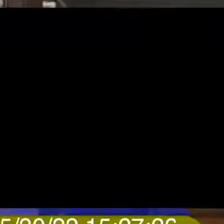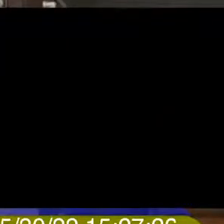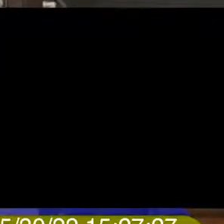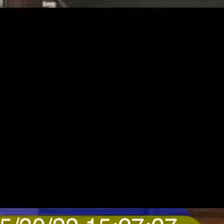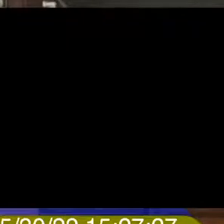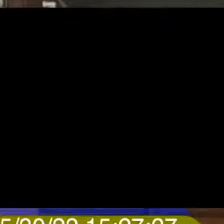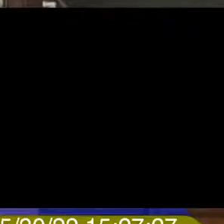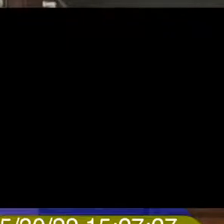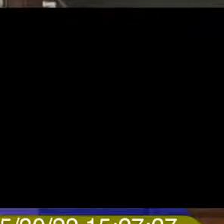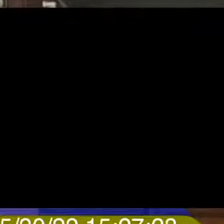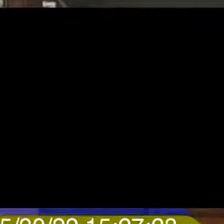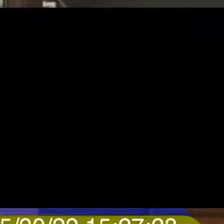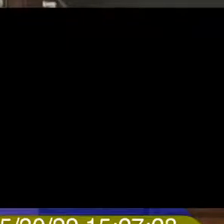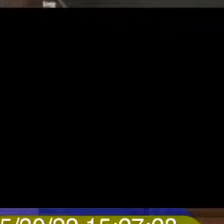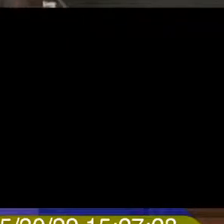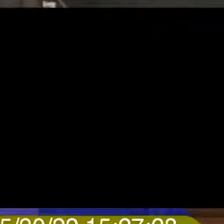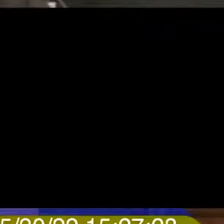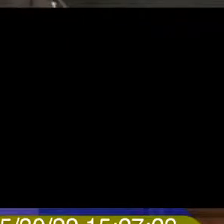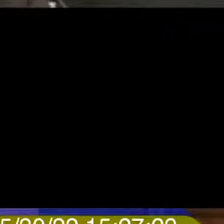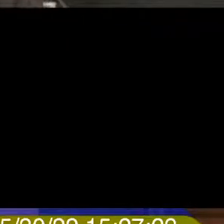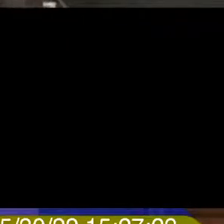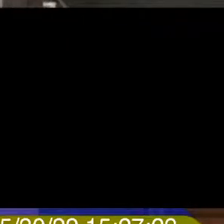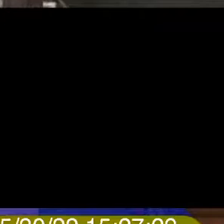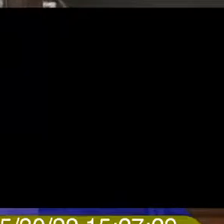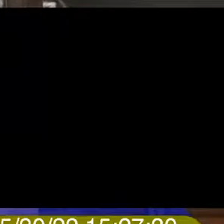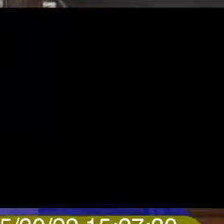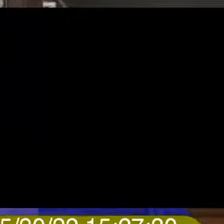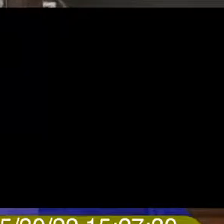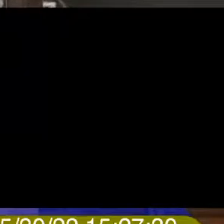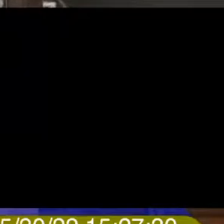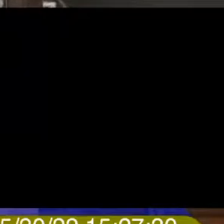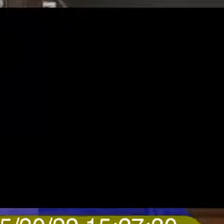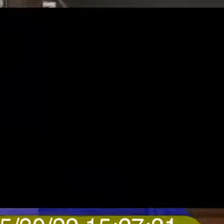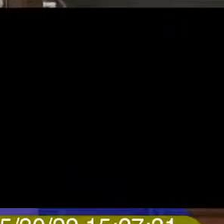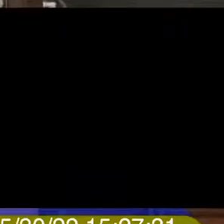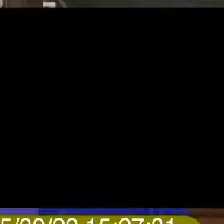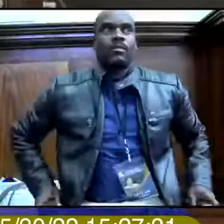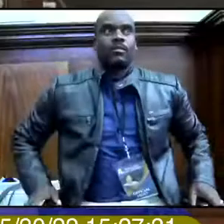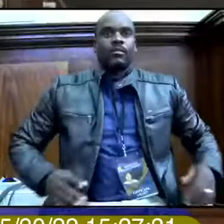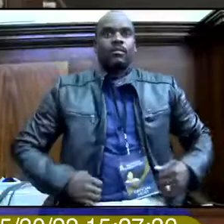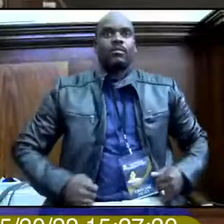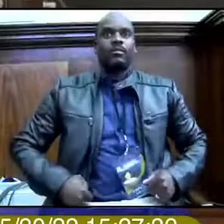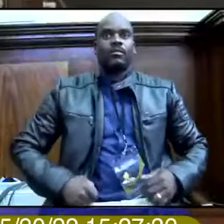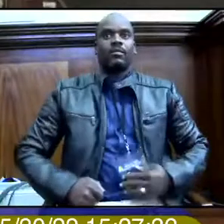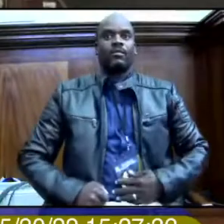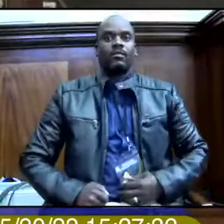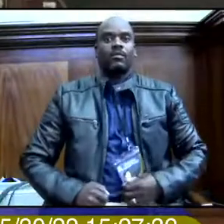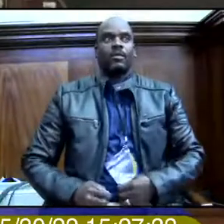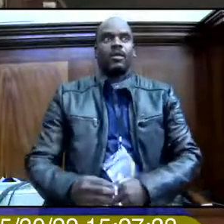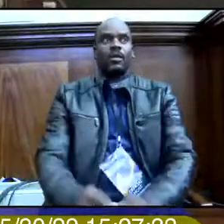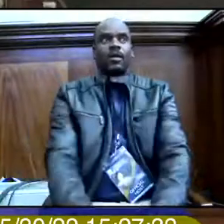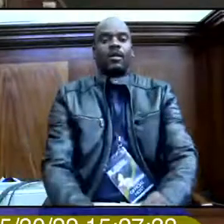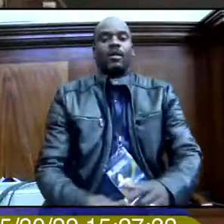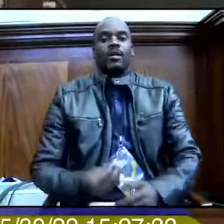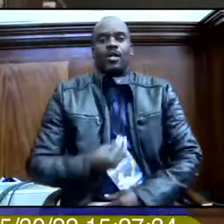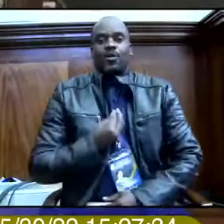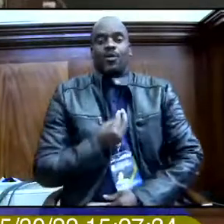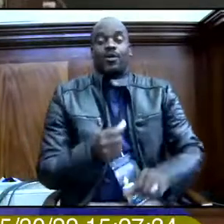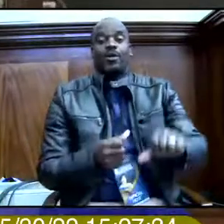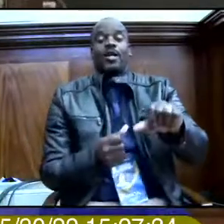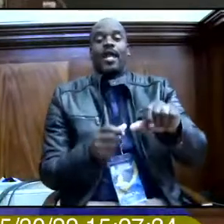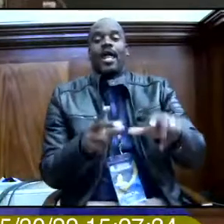by generations of workers peace and women youth and other social movements